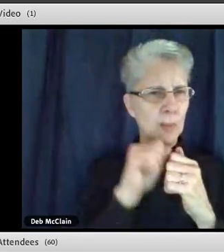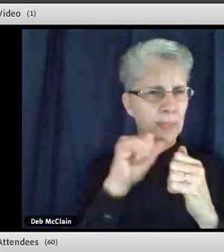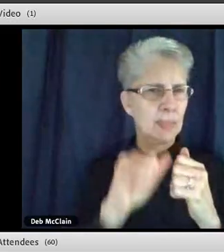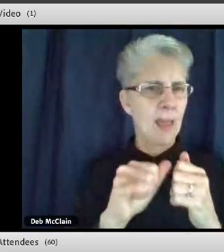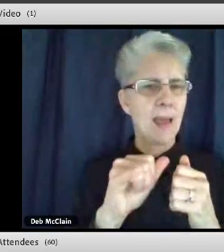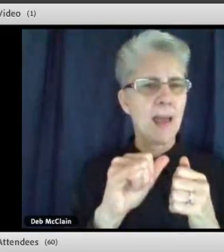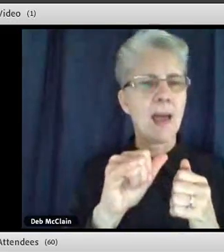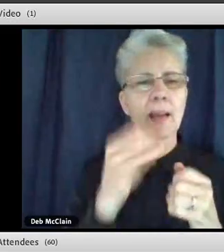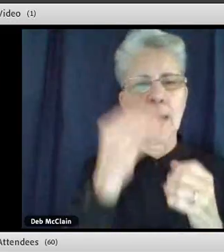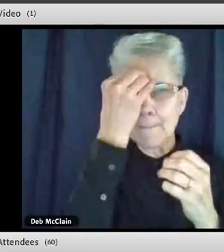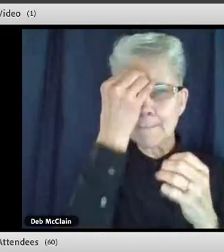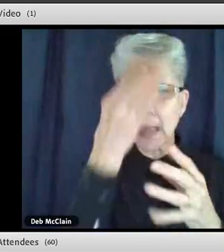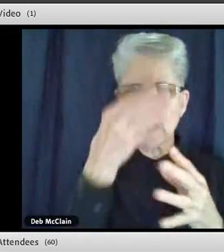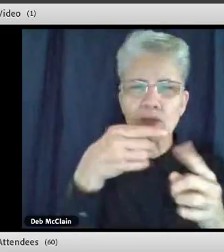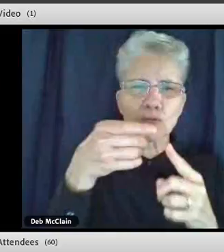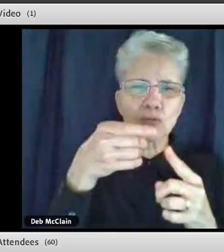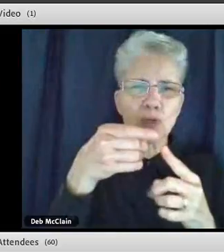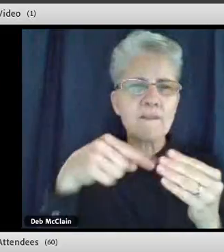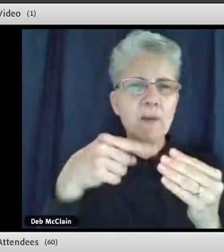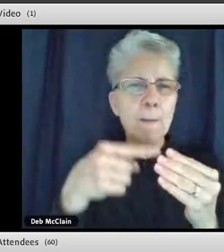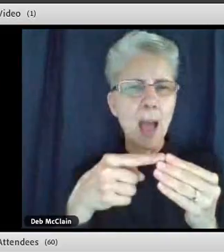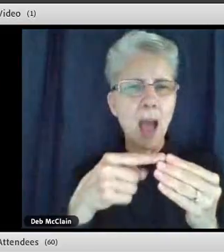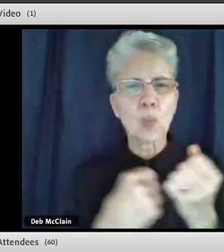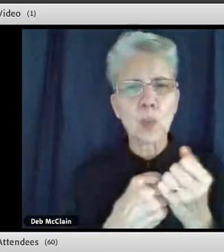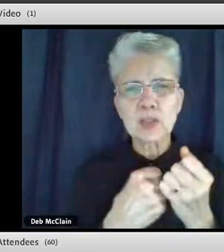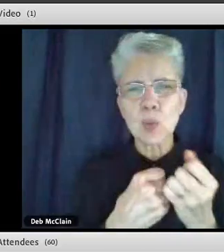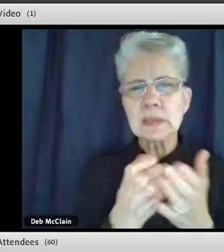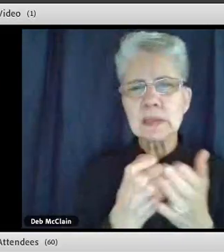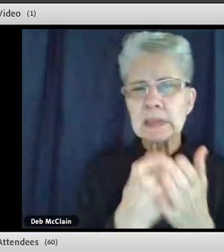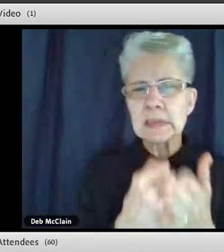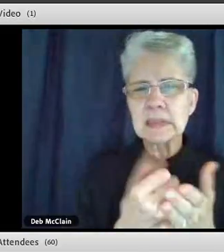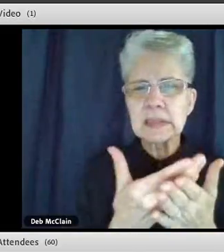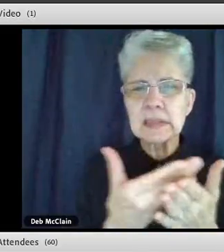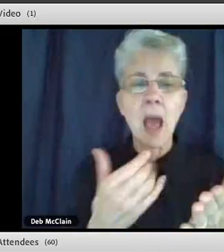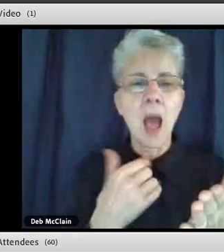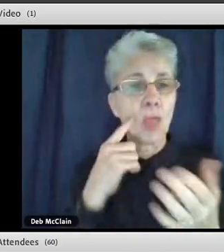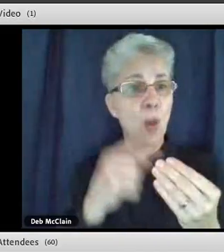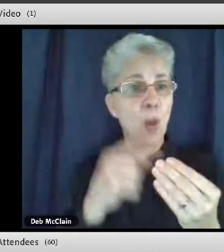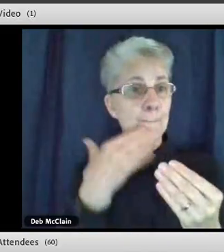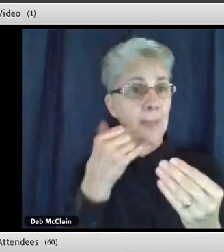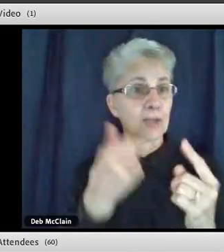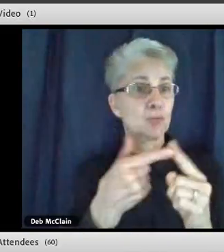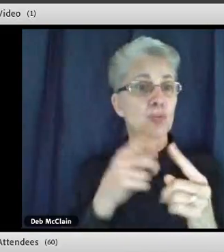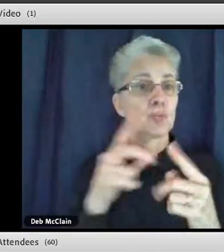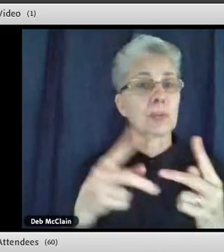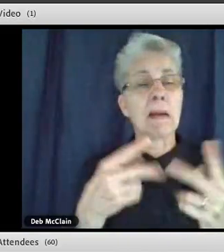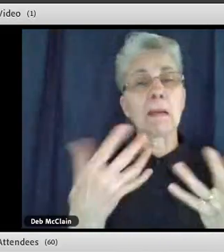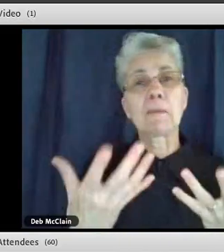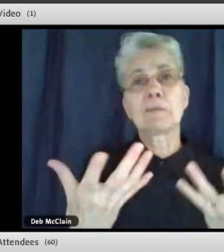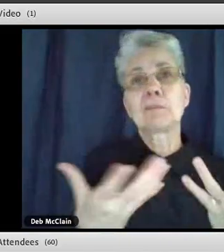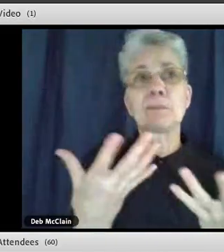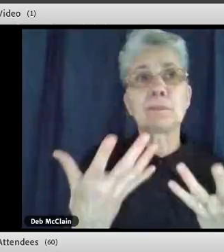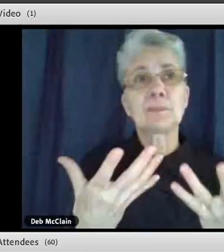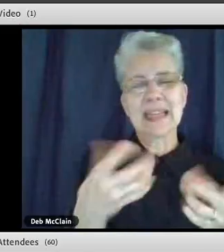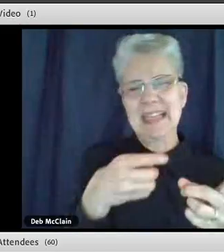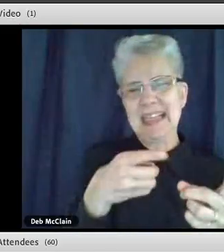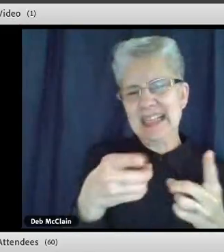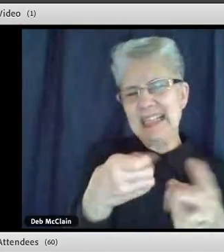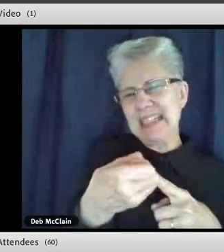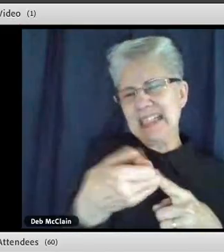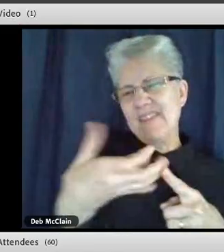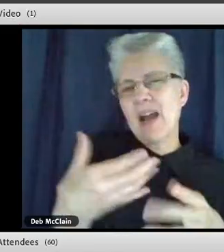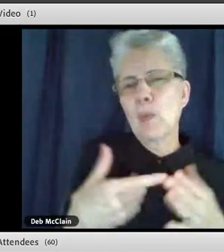in describing resources. And I thought it would be best to kind of define what I mean by resource,